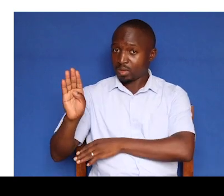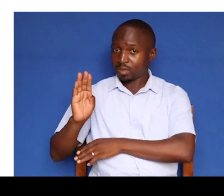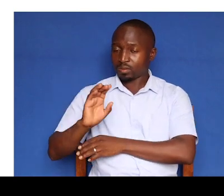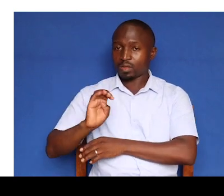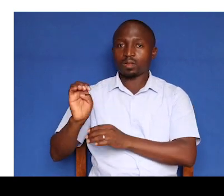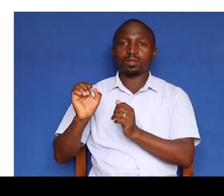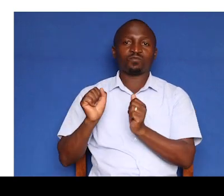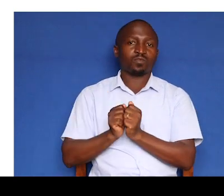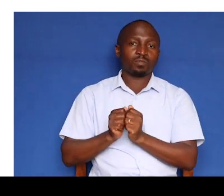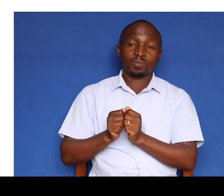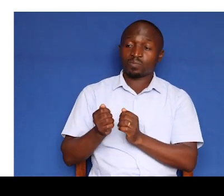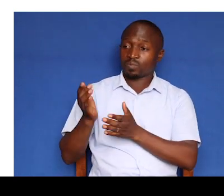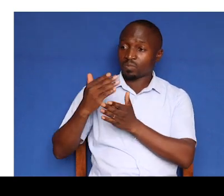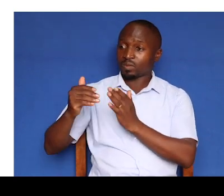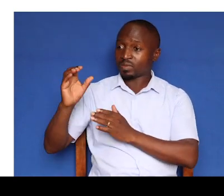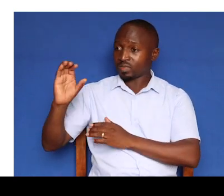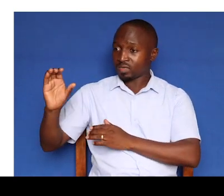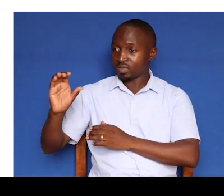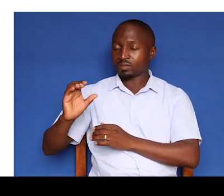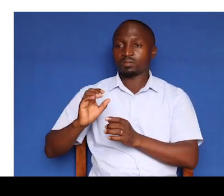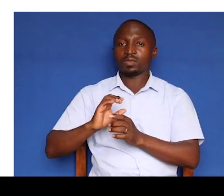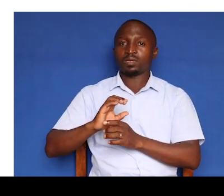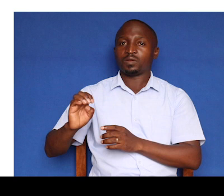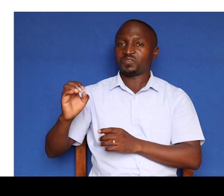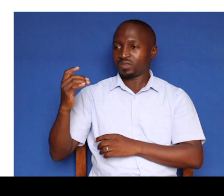10,000. At C, 5,000.